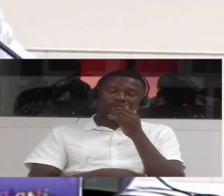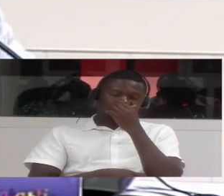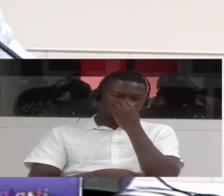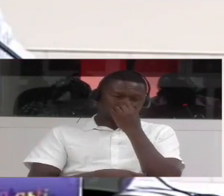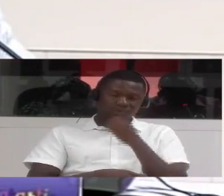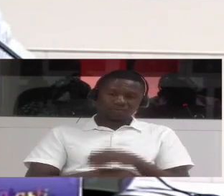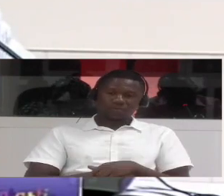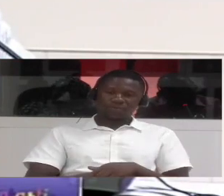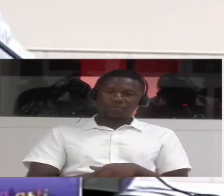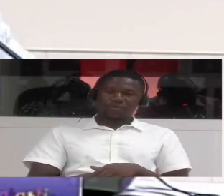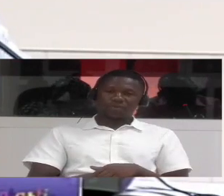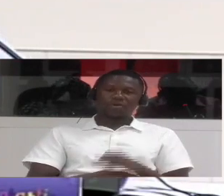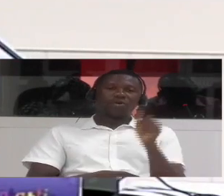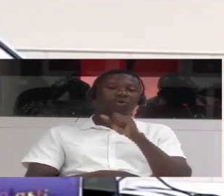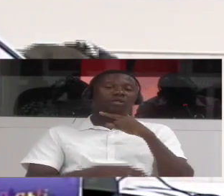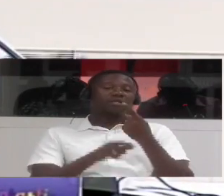this one was